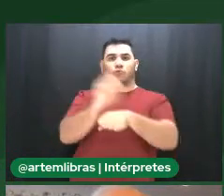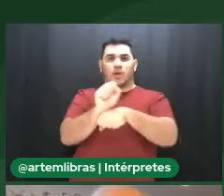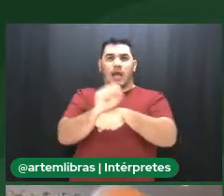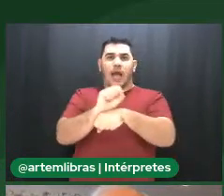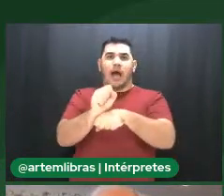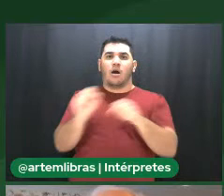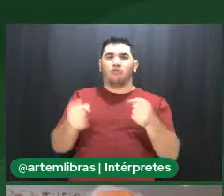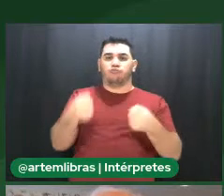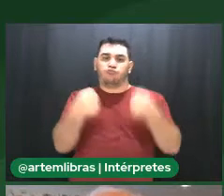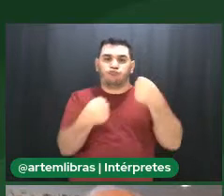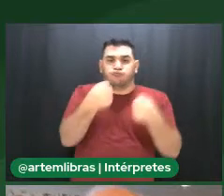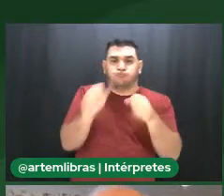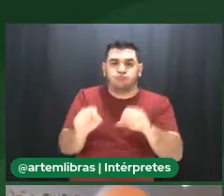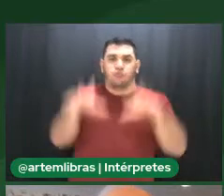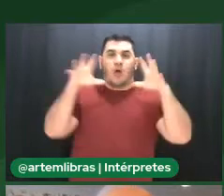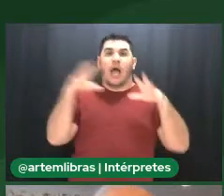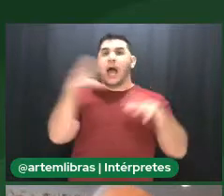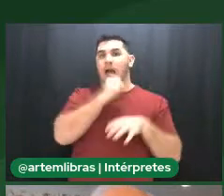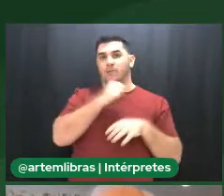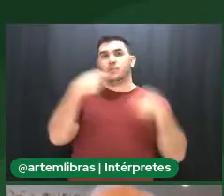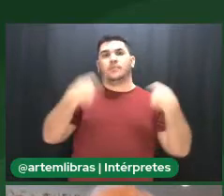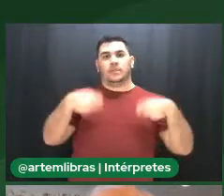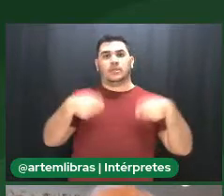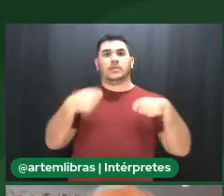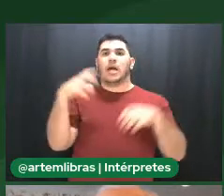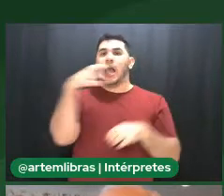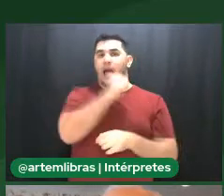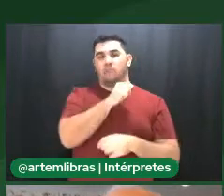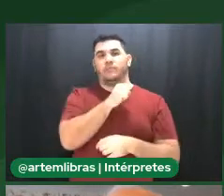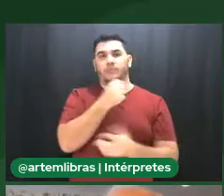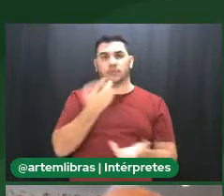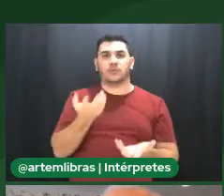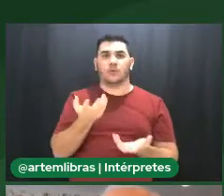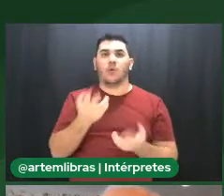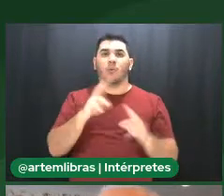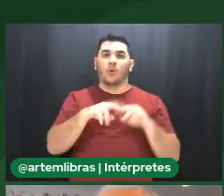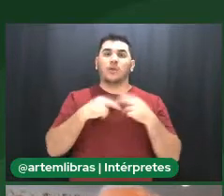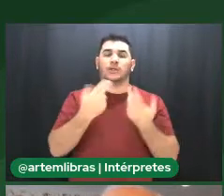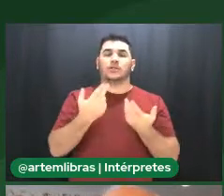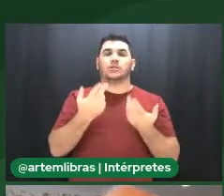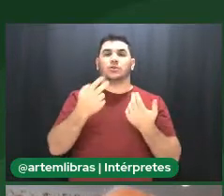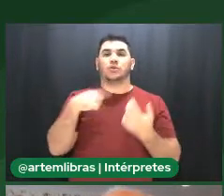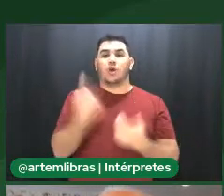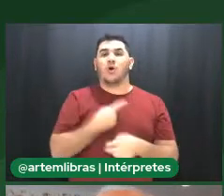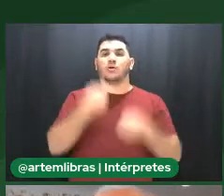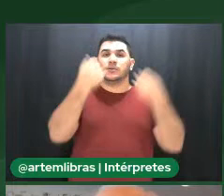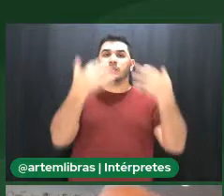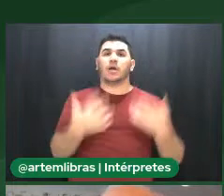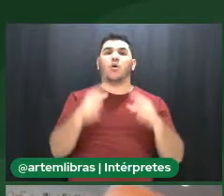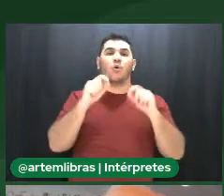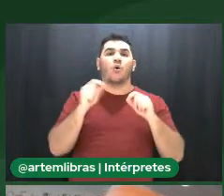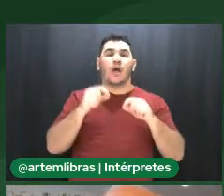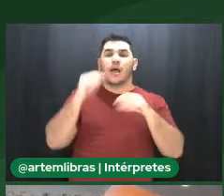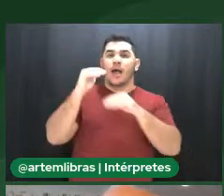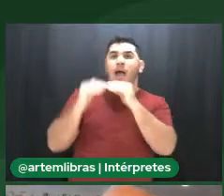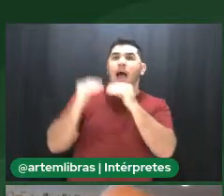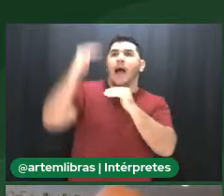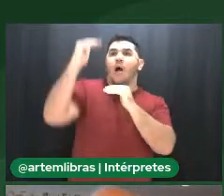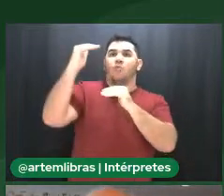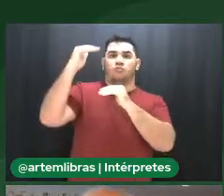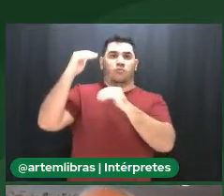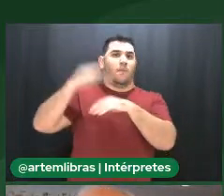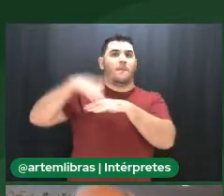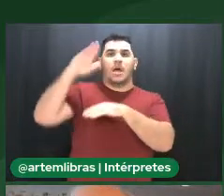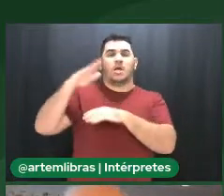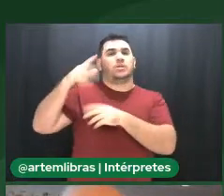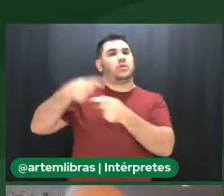be effective. So those are places for high degree of automatic and computer control. But